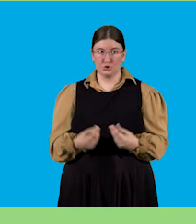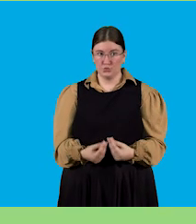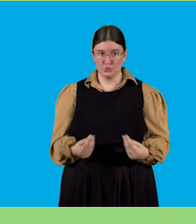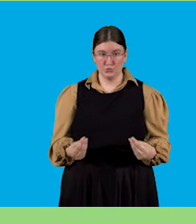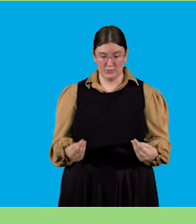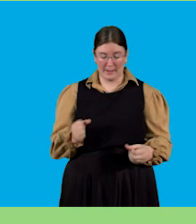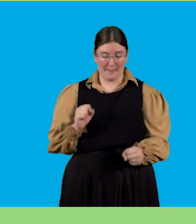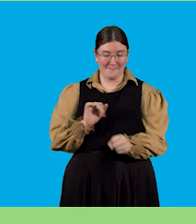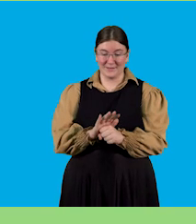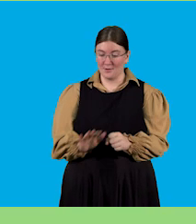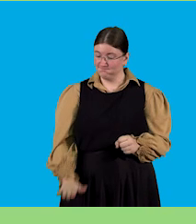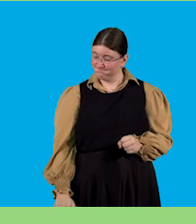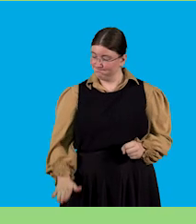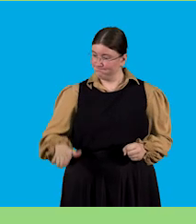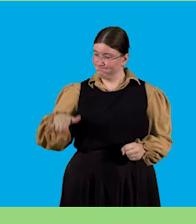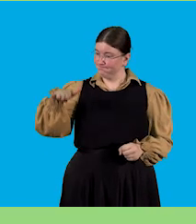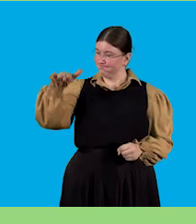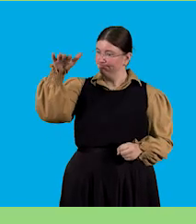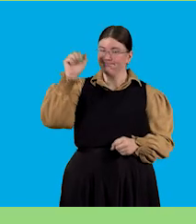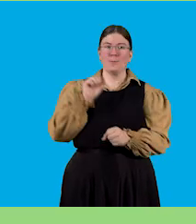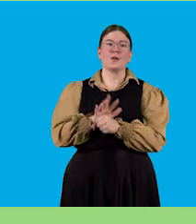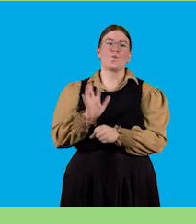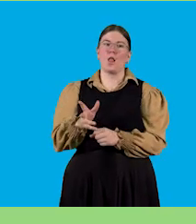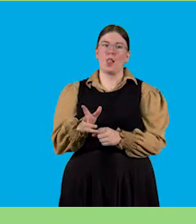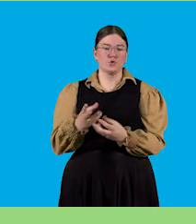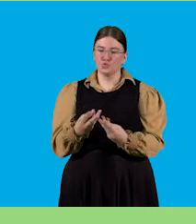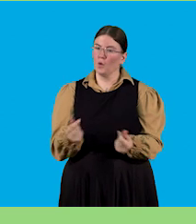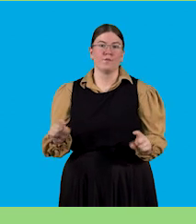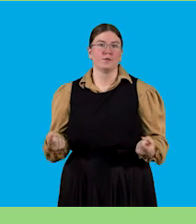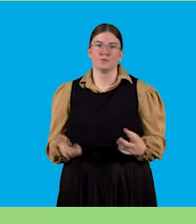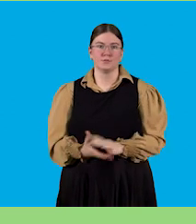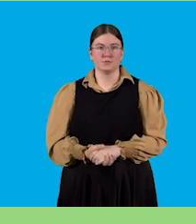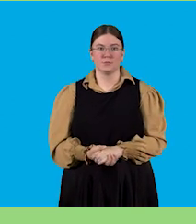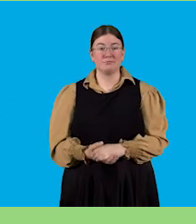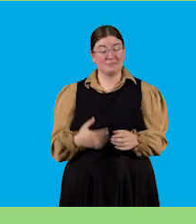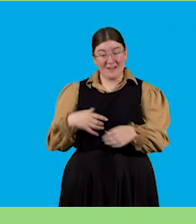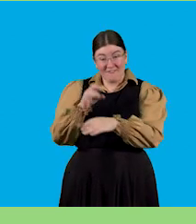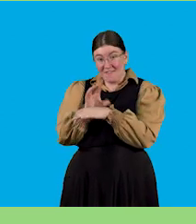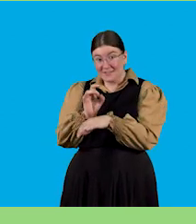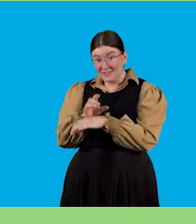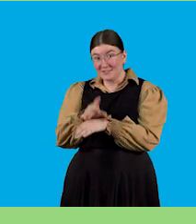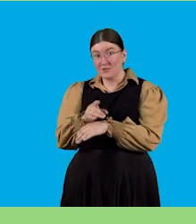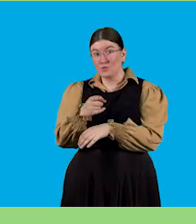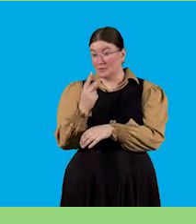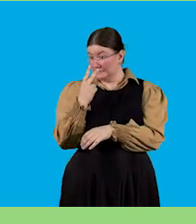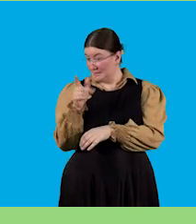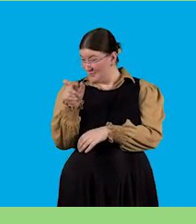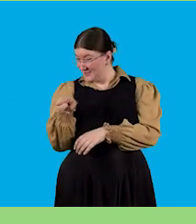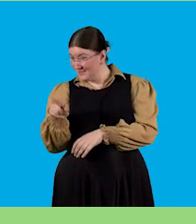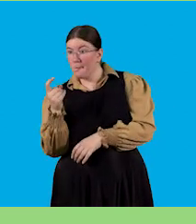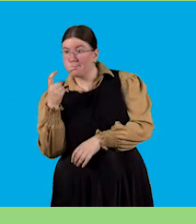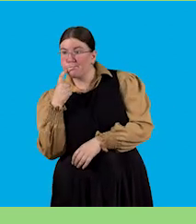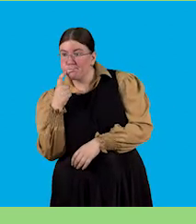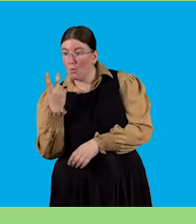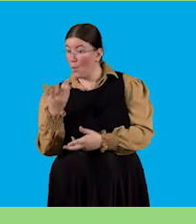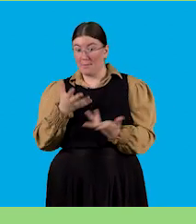This will affect the child throughout their entire life and cannot be reversed. So it is advisable